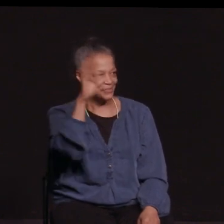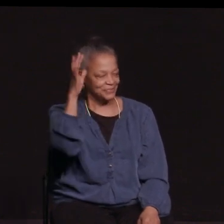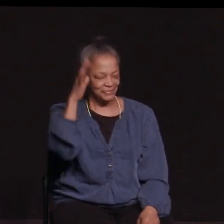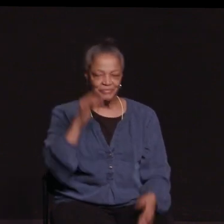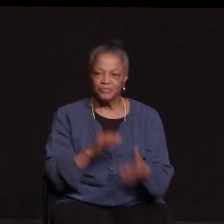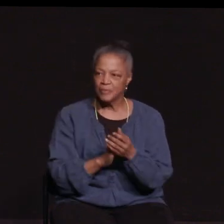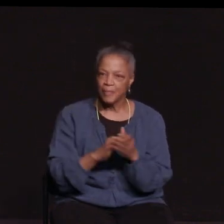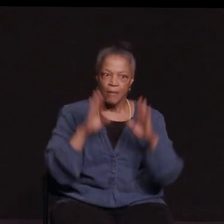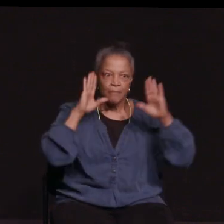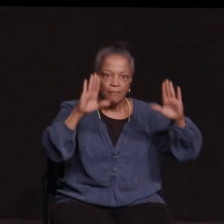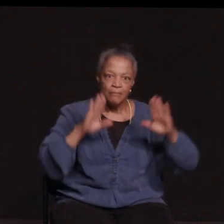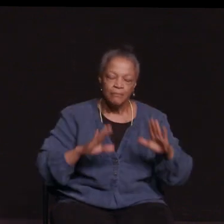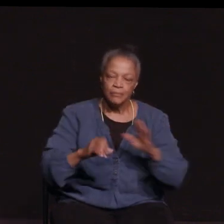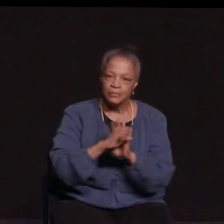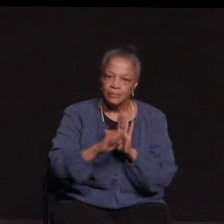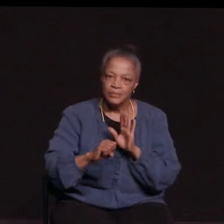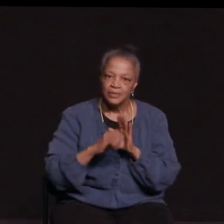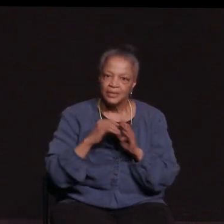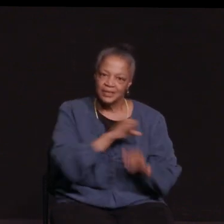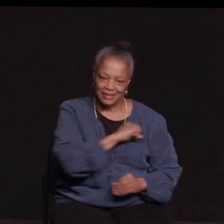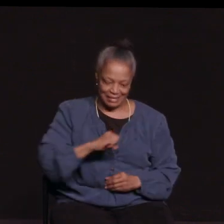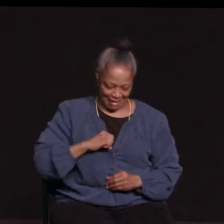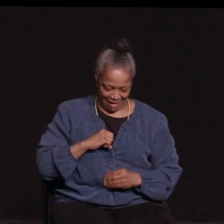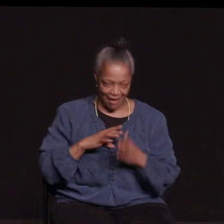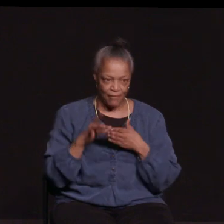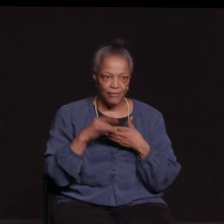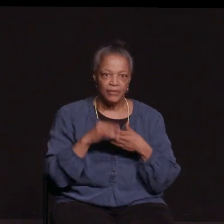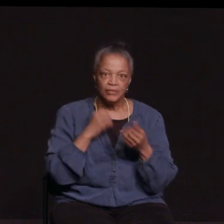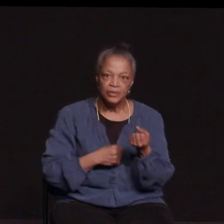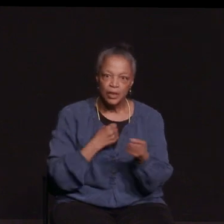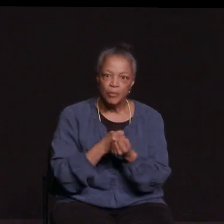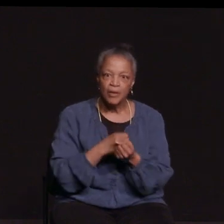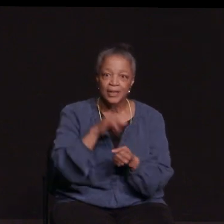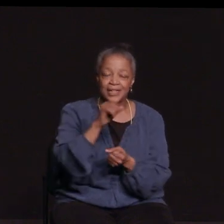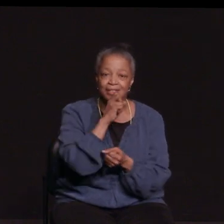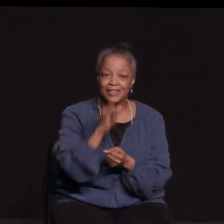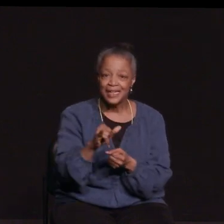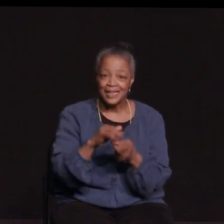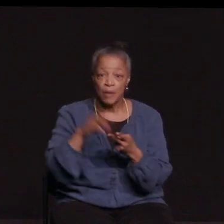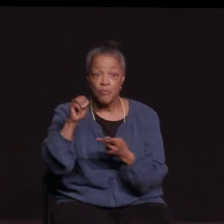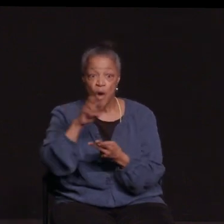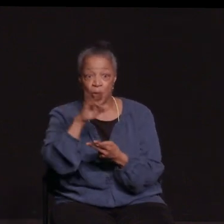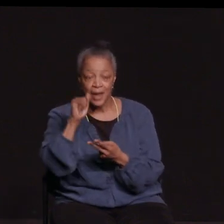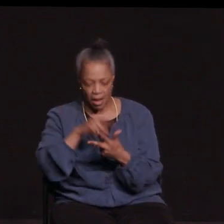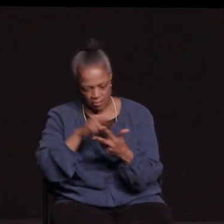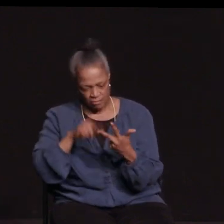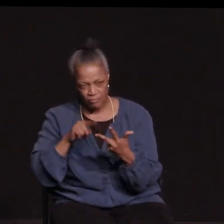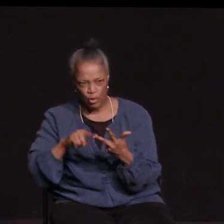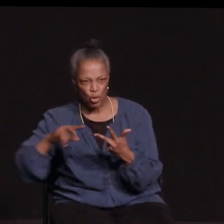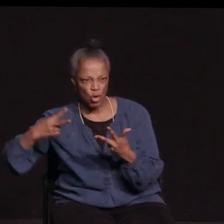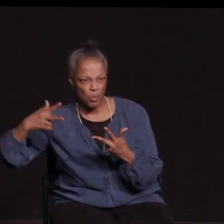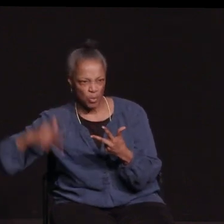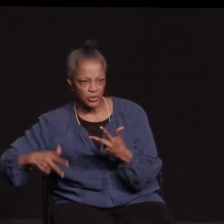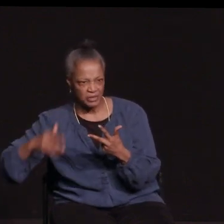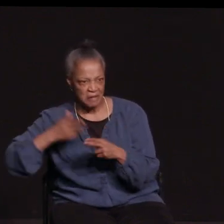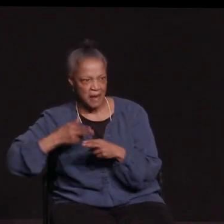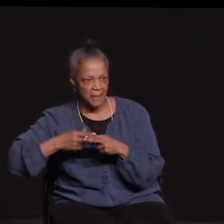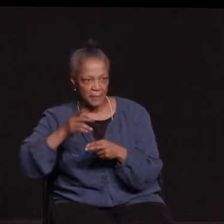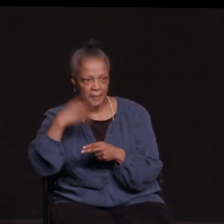with incredible staff support from Sandy Richman, Lindsay Villarreal, and Maria Heredia.